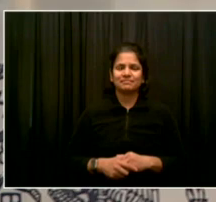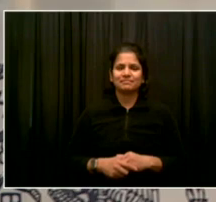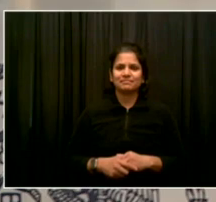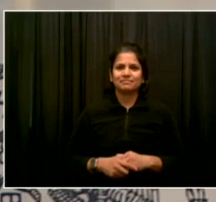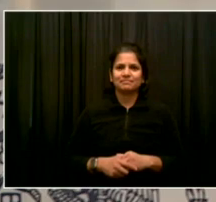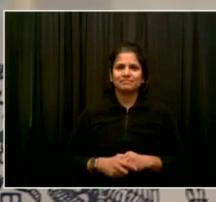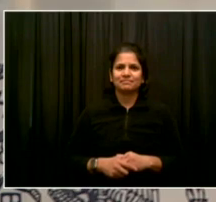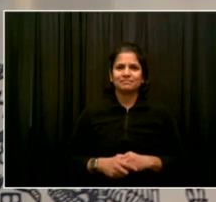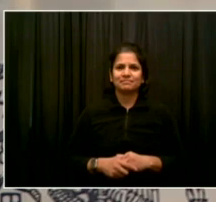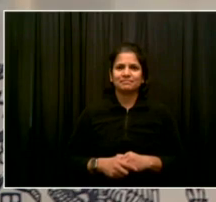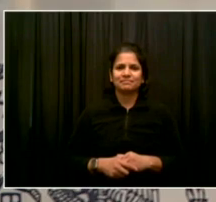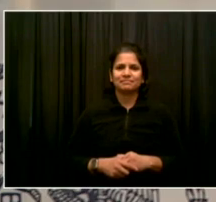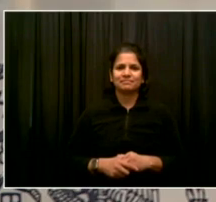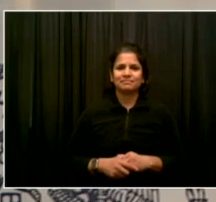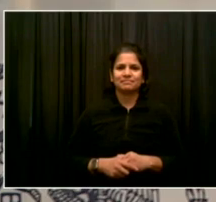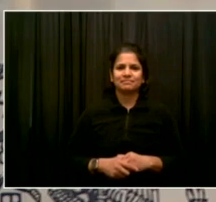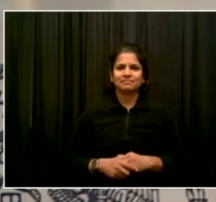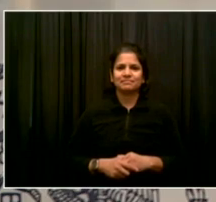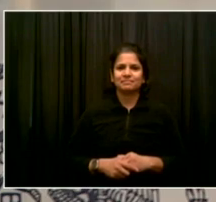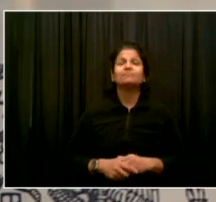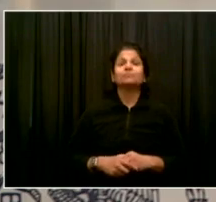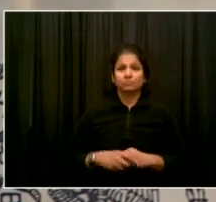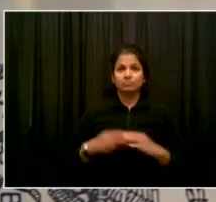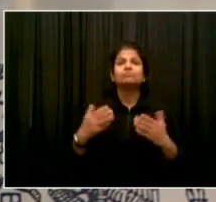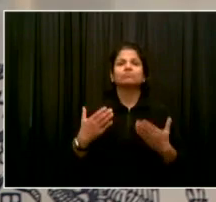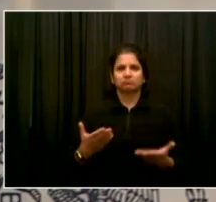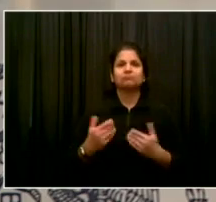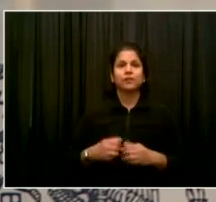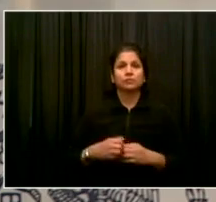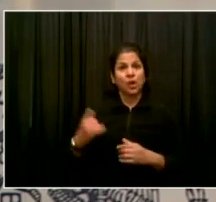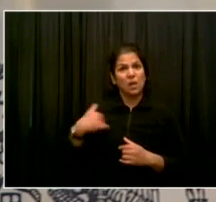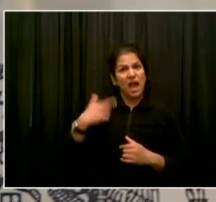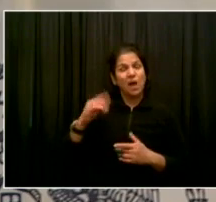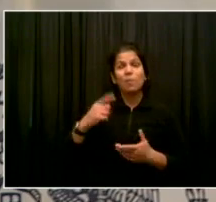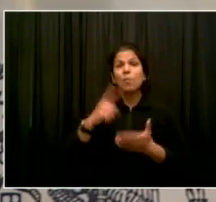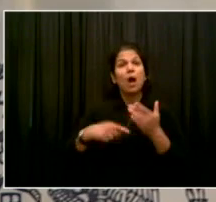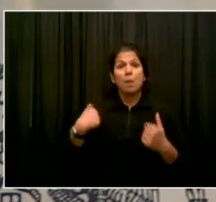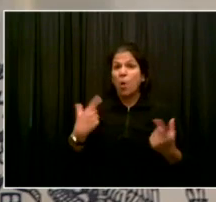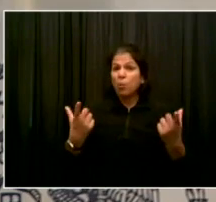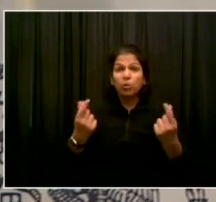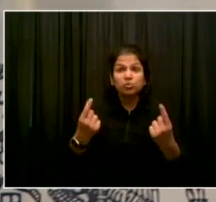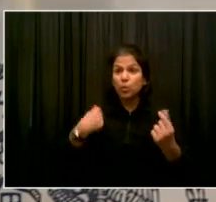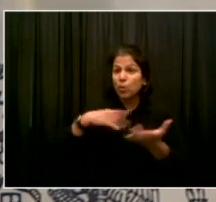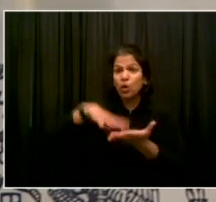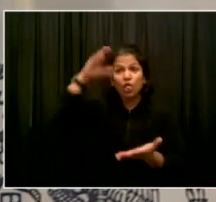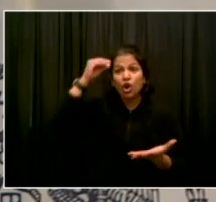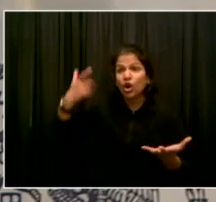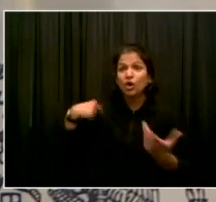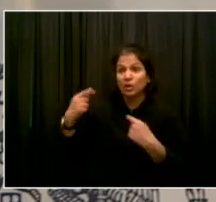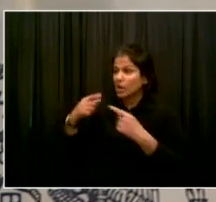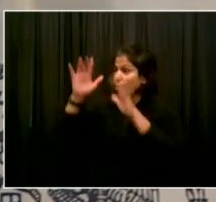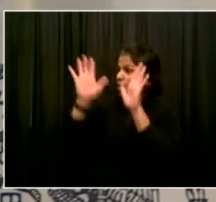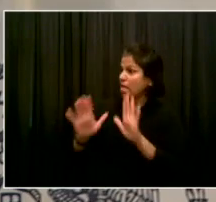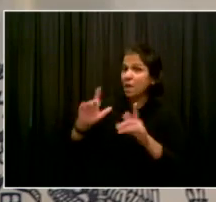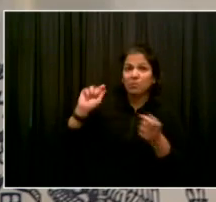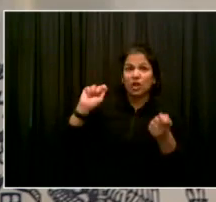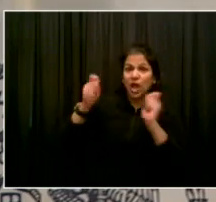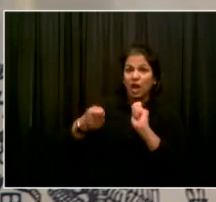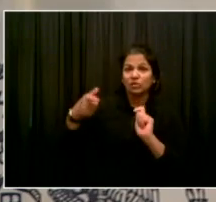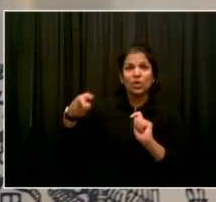And one thing we are learning about the climate crisis, as soon as you achieve one change, immediately start on the